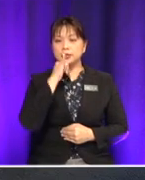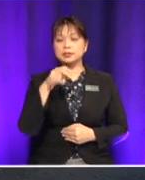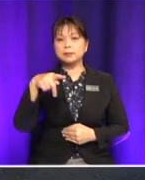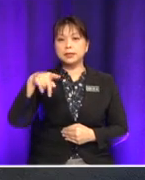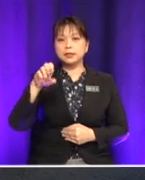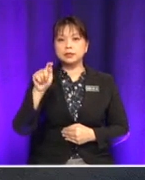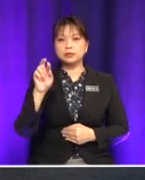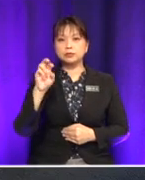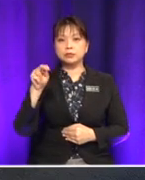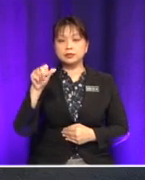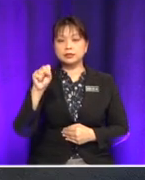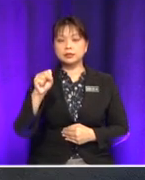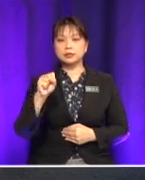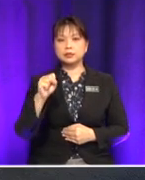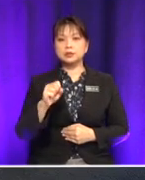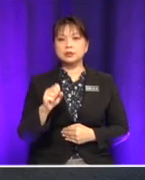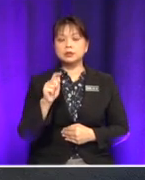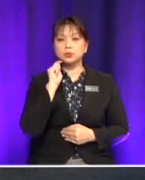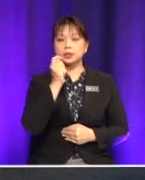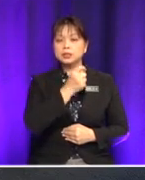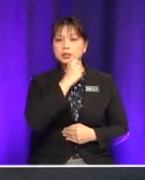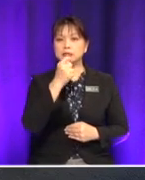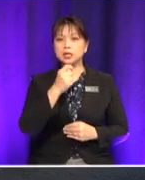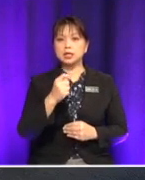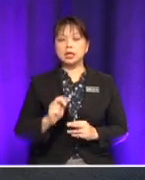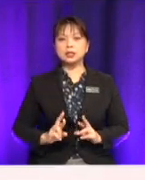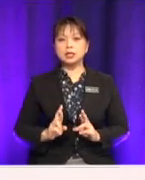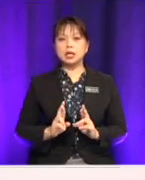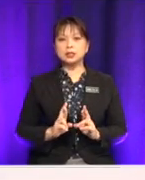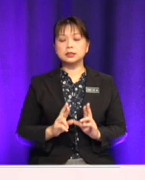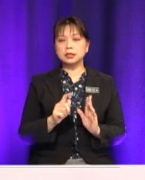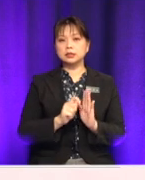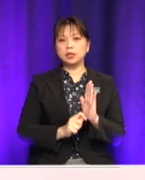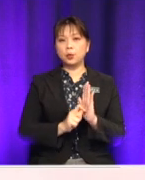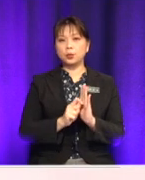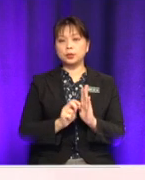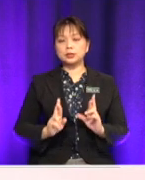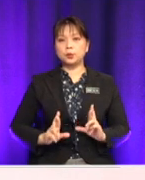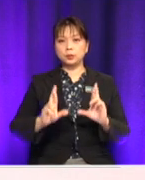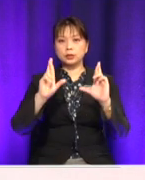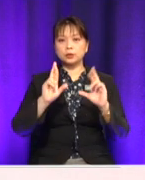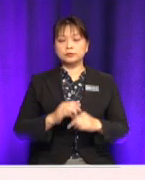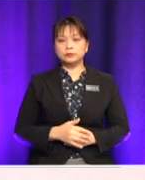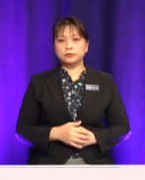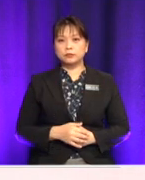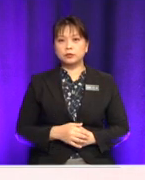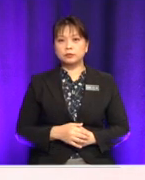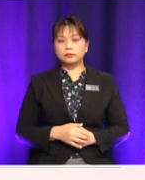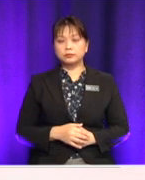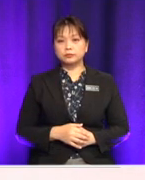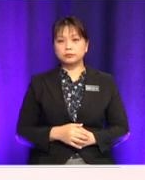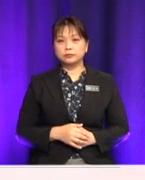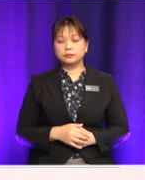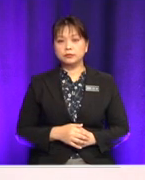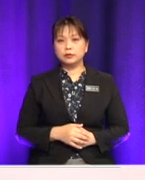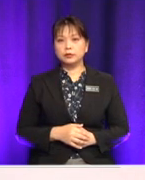Kuala Lumpur, the world's tallest twin towers. They are about 452 meters tall, and they have